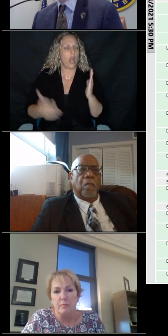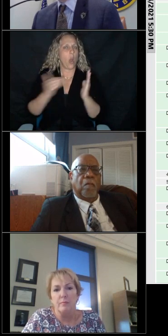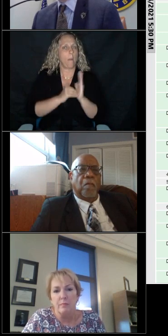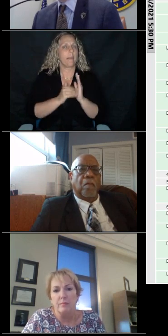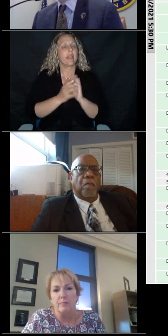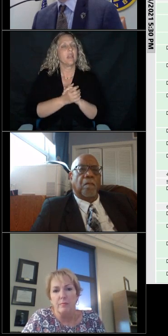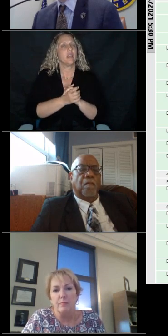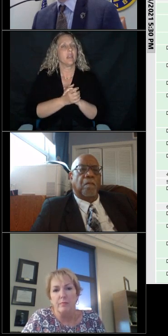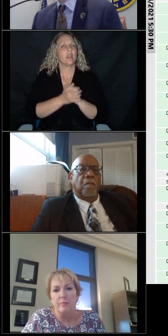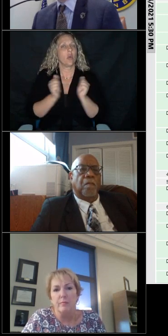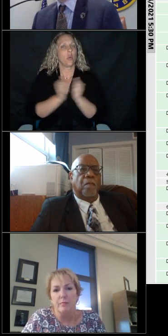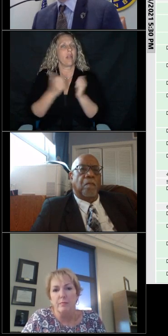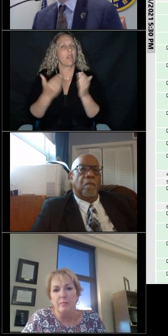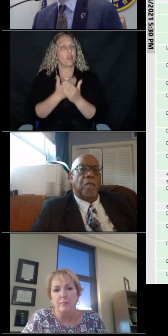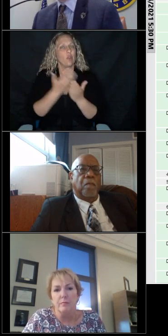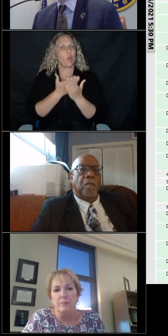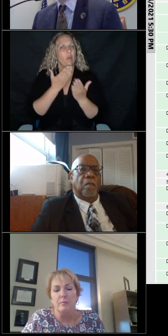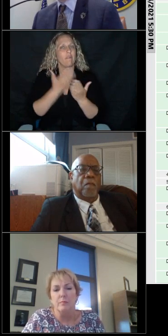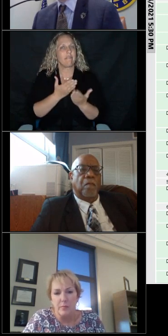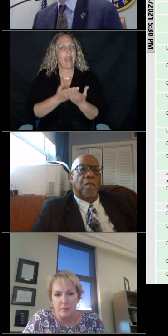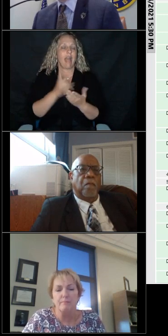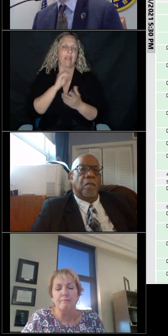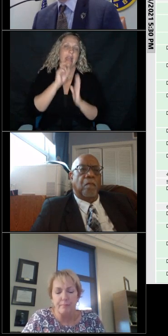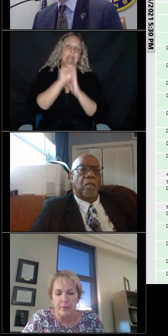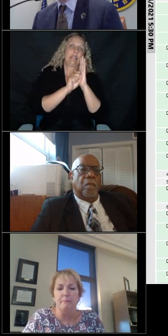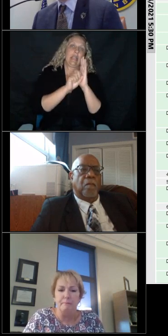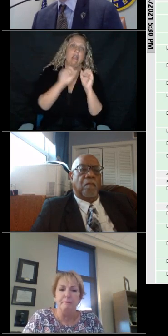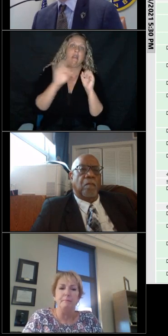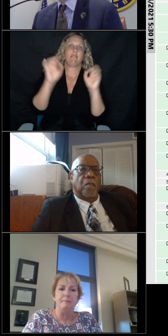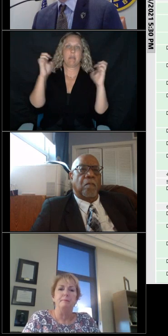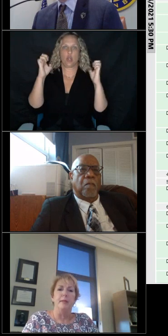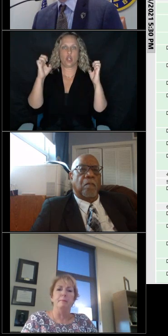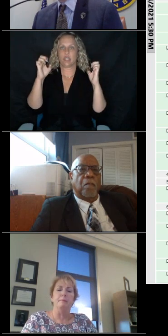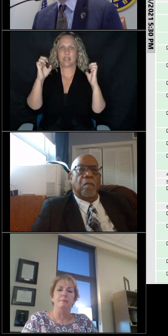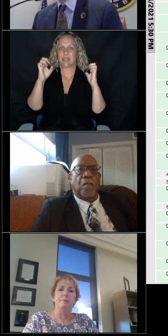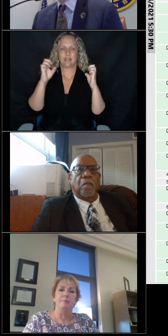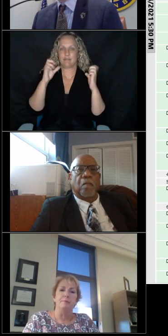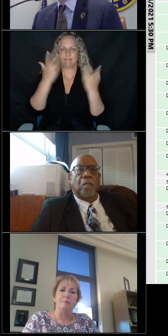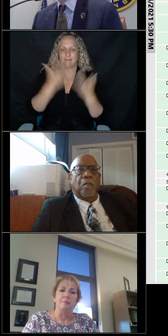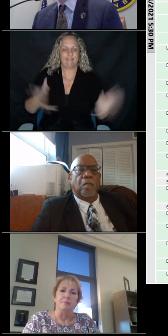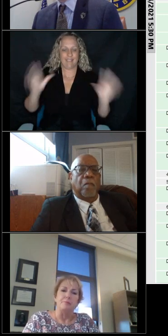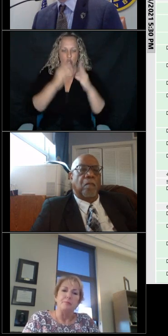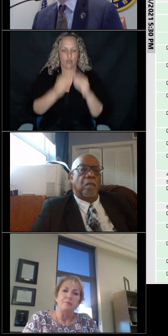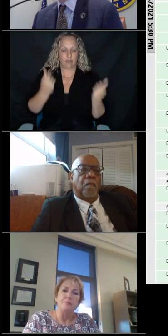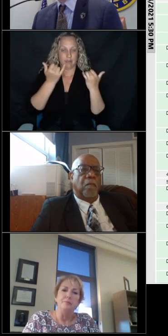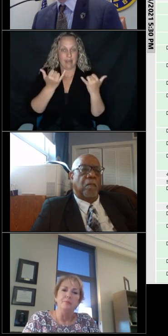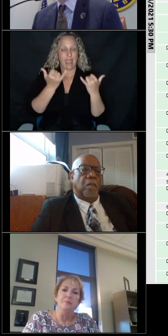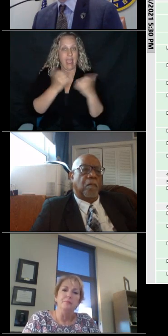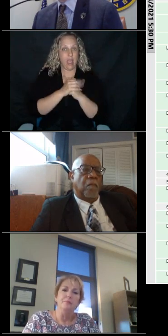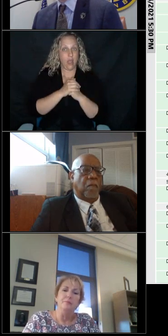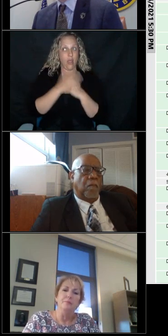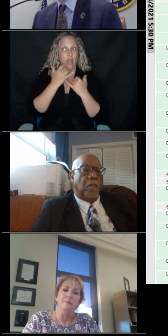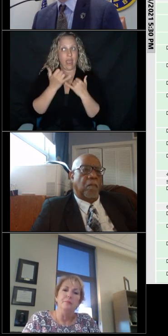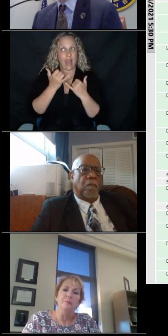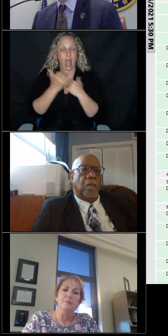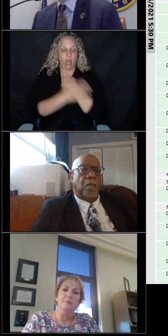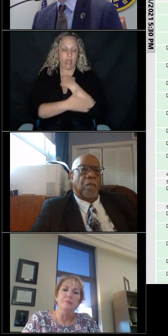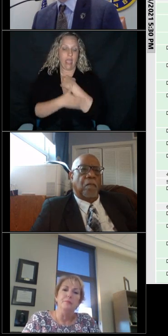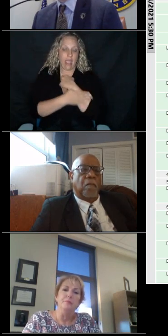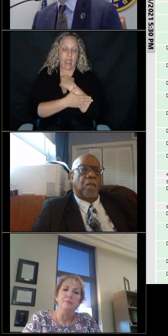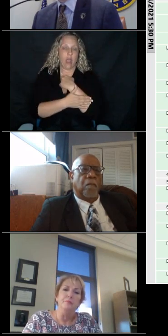with the new fact that the state of emergency is being lifted, is gone. The fact that May 18th is when the county's